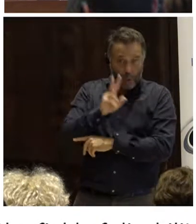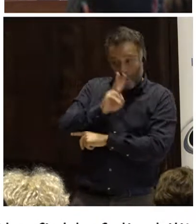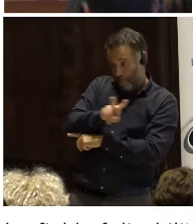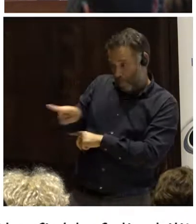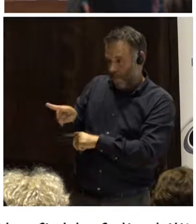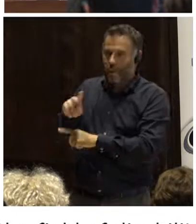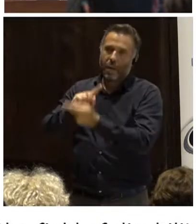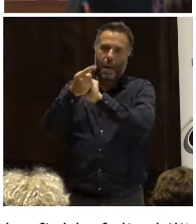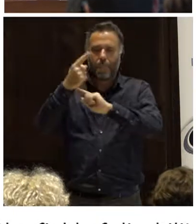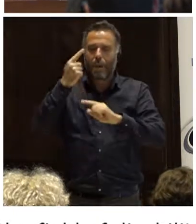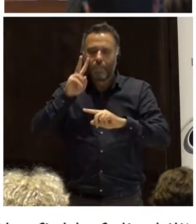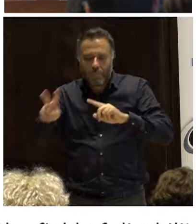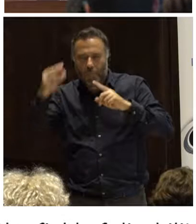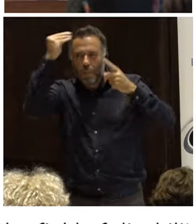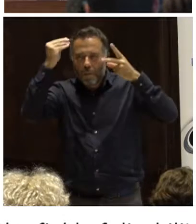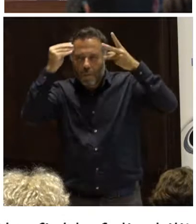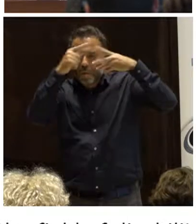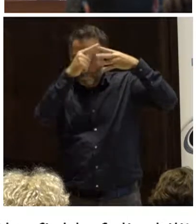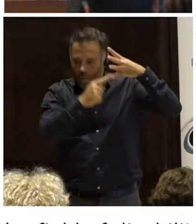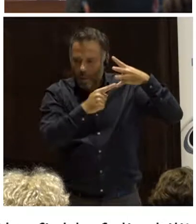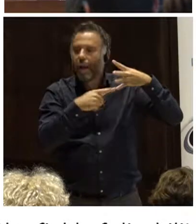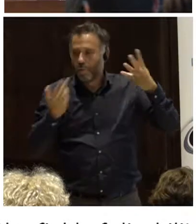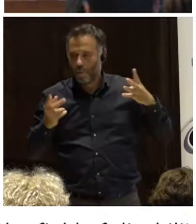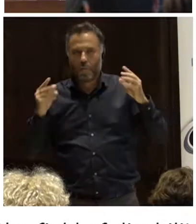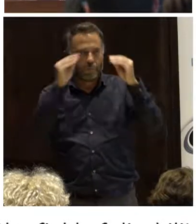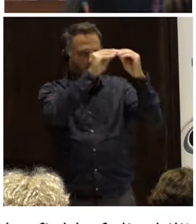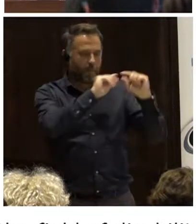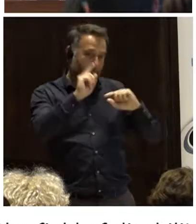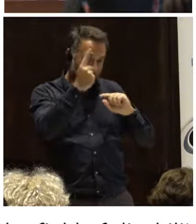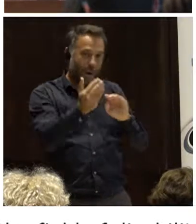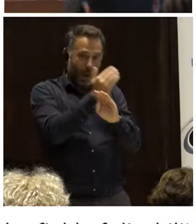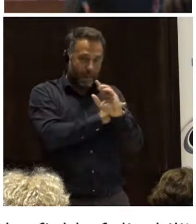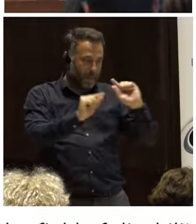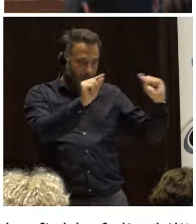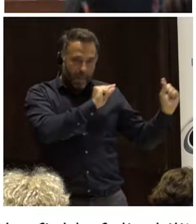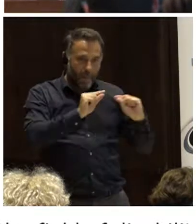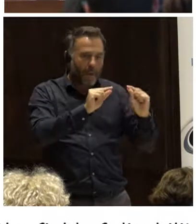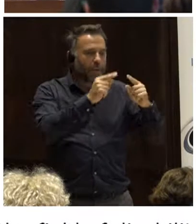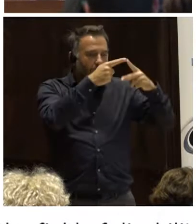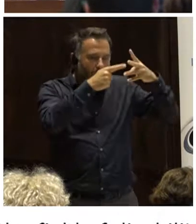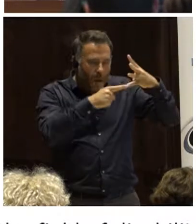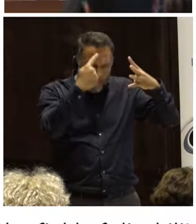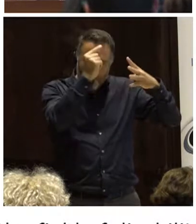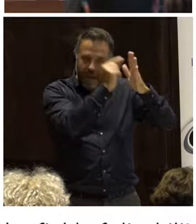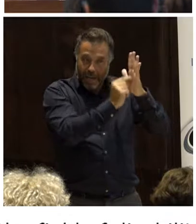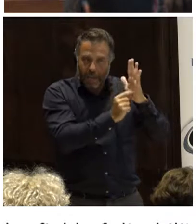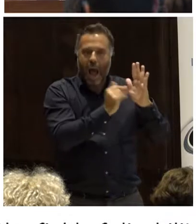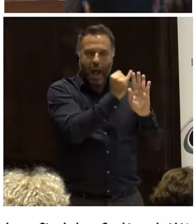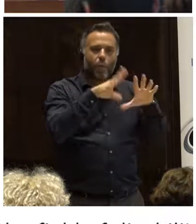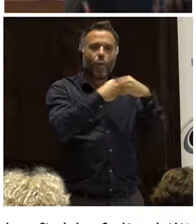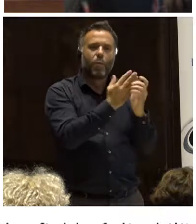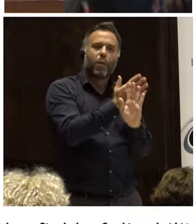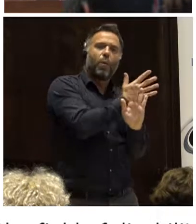deep literature analysis. And we adopted the definition of play. We organized a